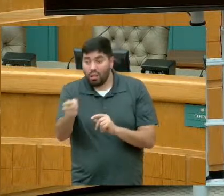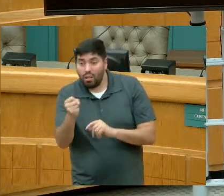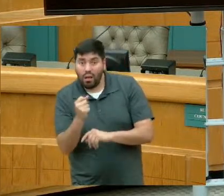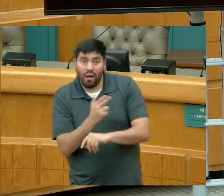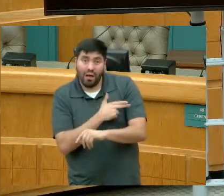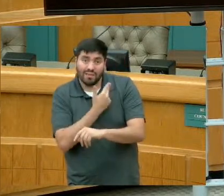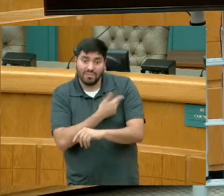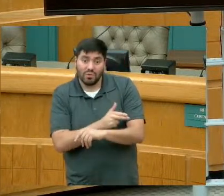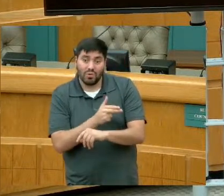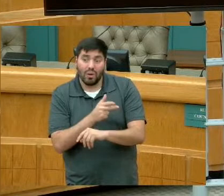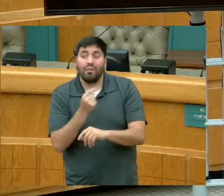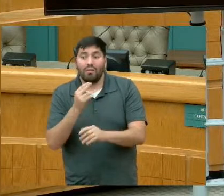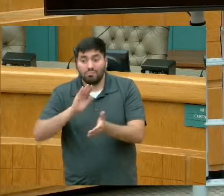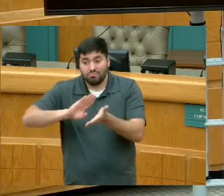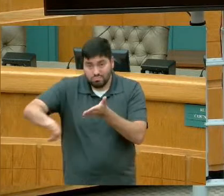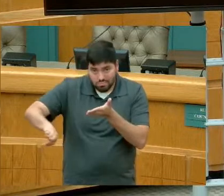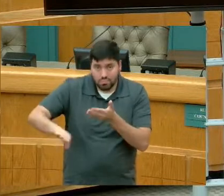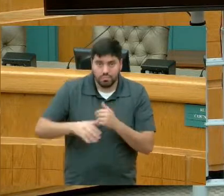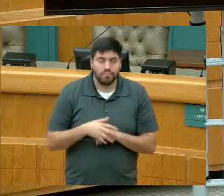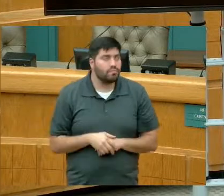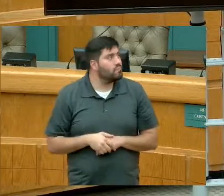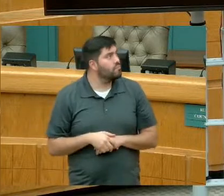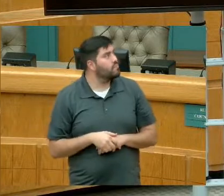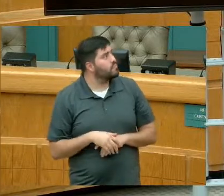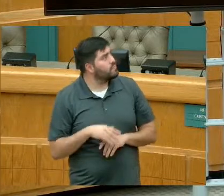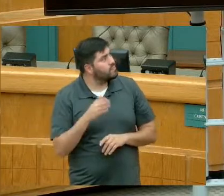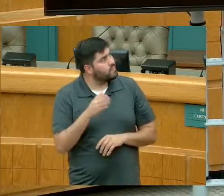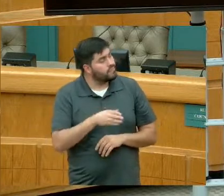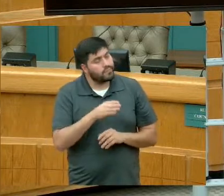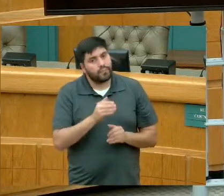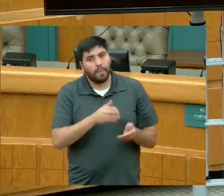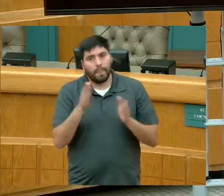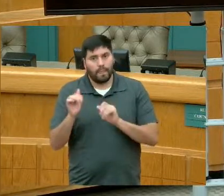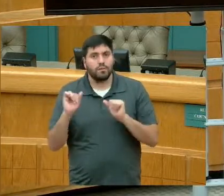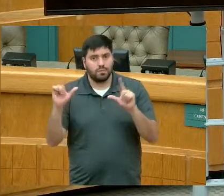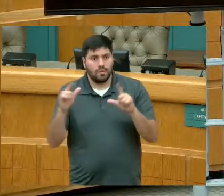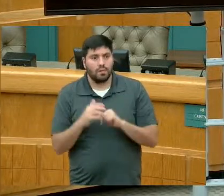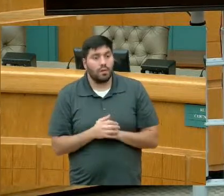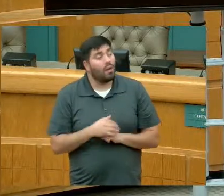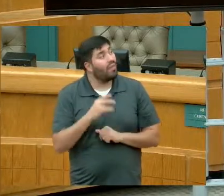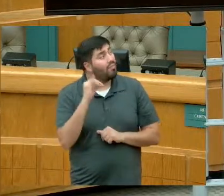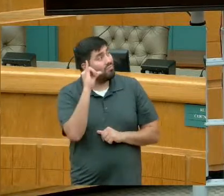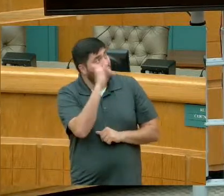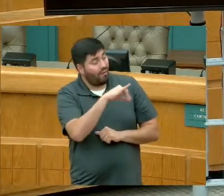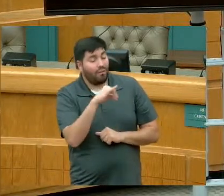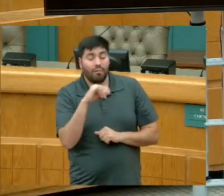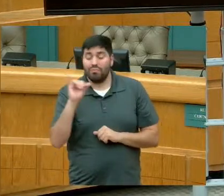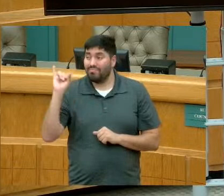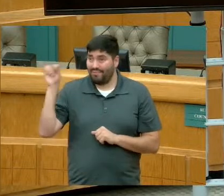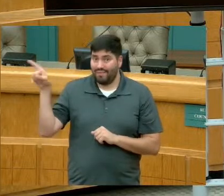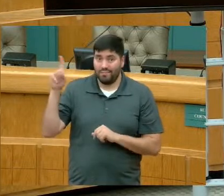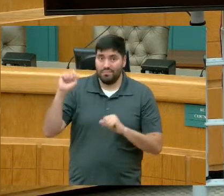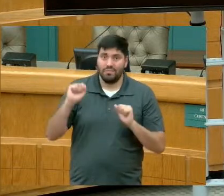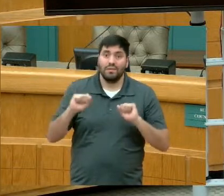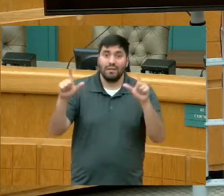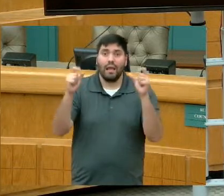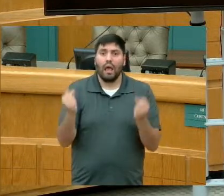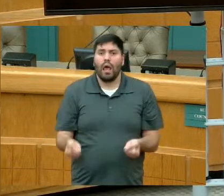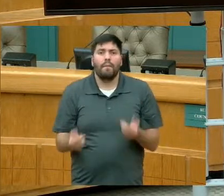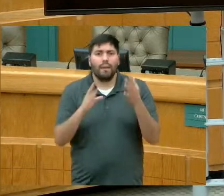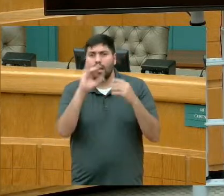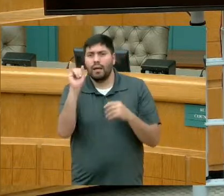to the hospital when people get discharged. Next slide. This slide actually shows the number in